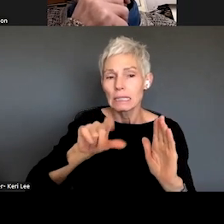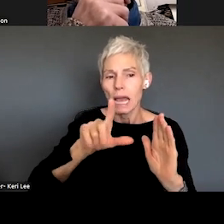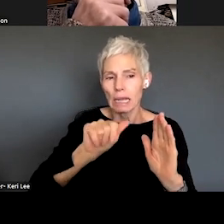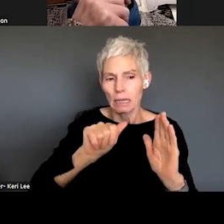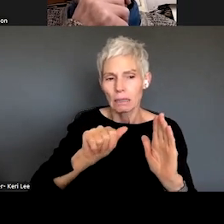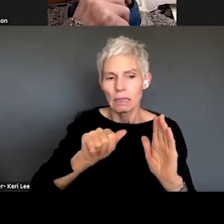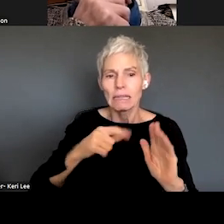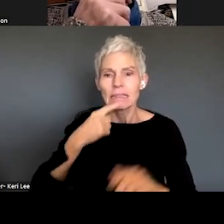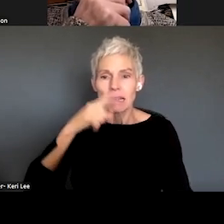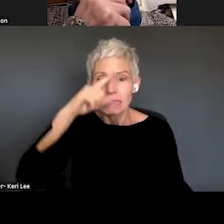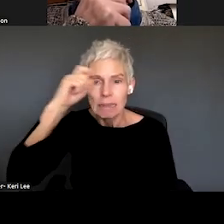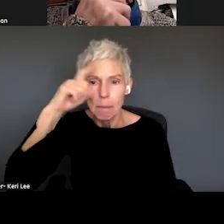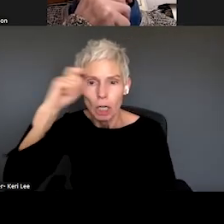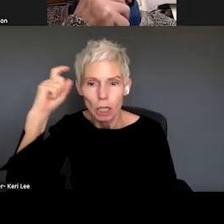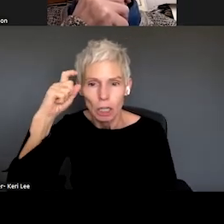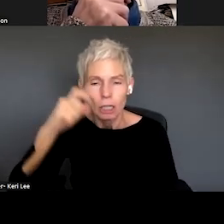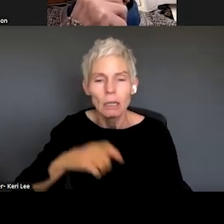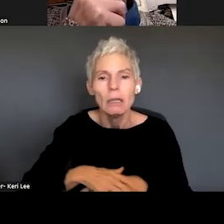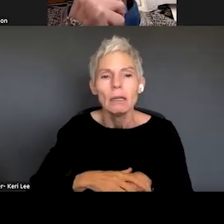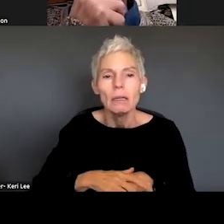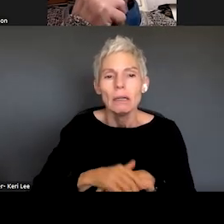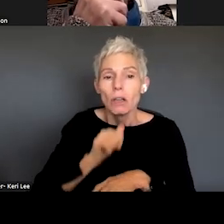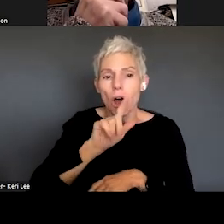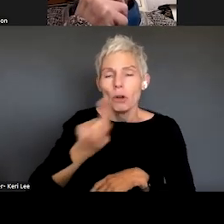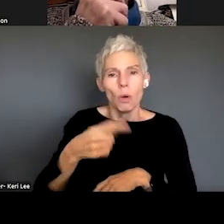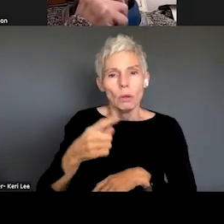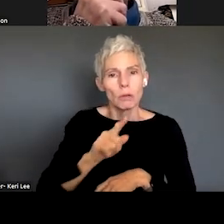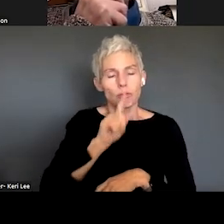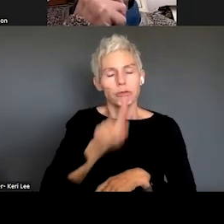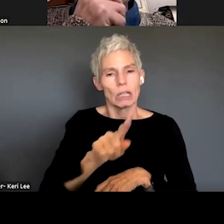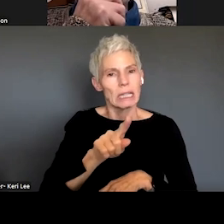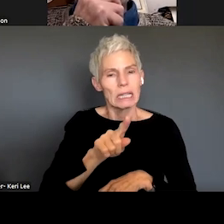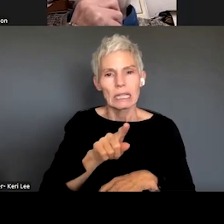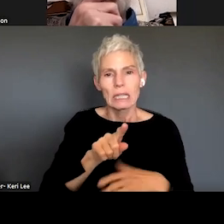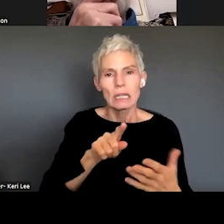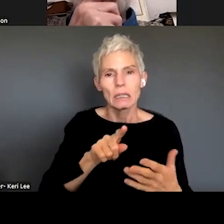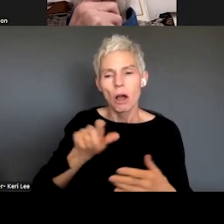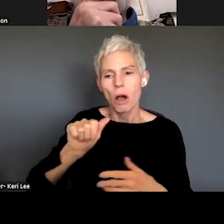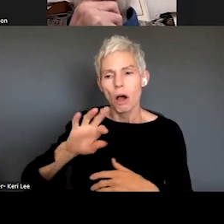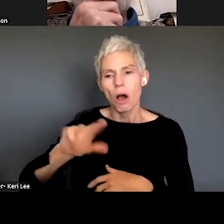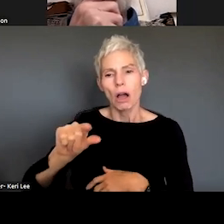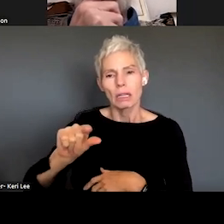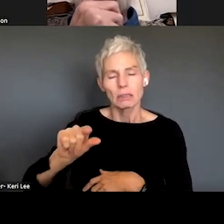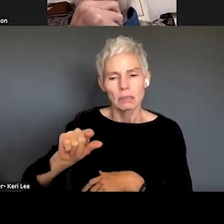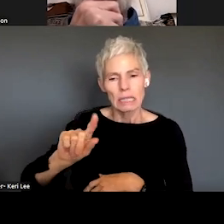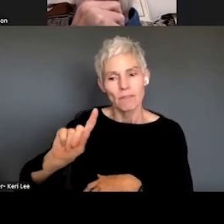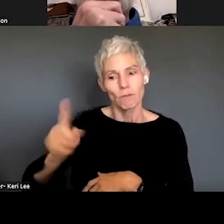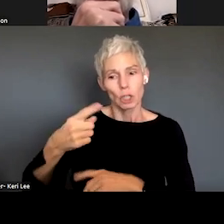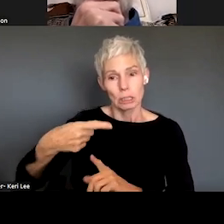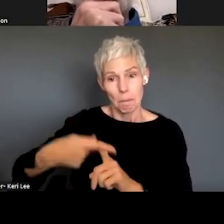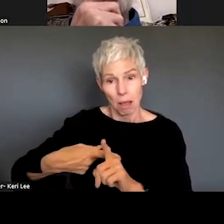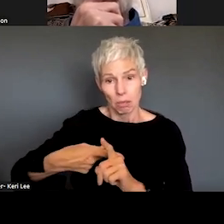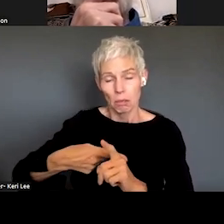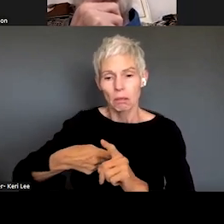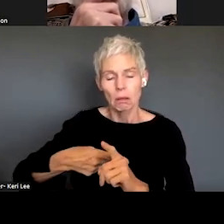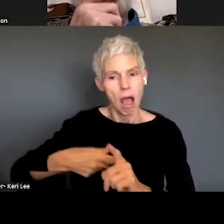summer, and not only and it was really consistent in that August was the first month in numbers, July was number 2, and